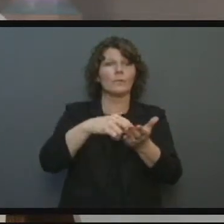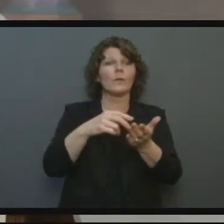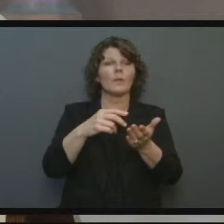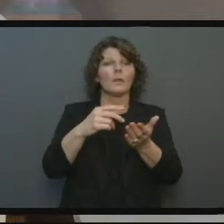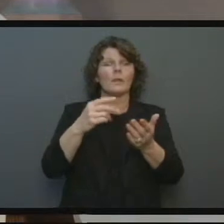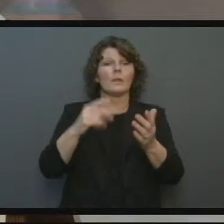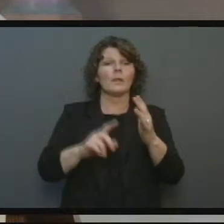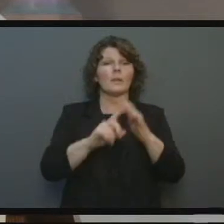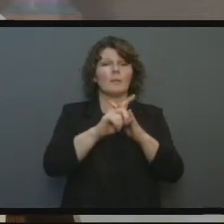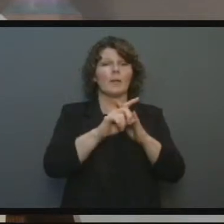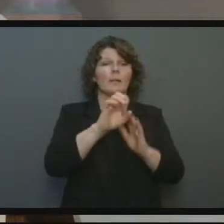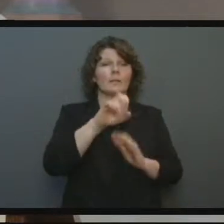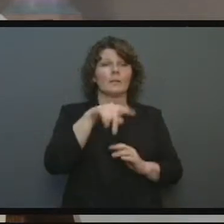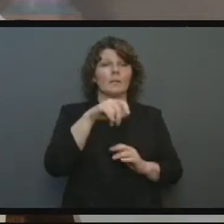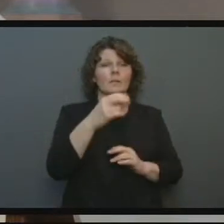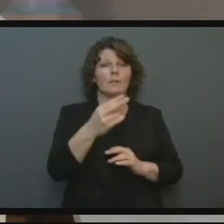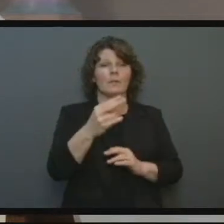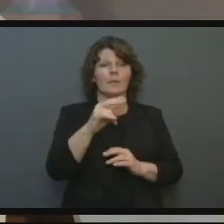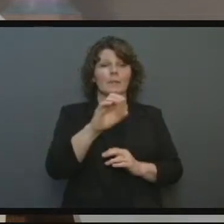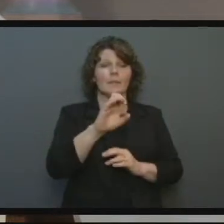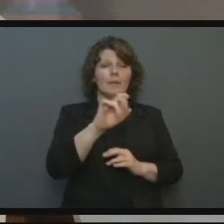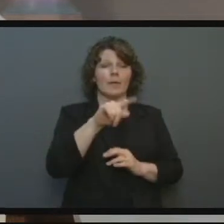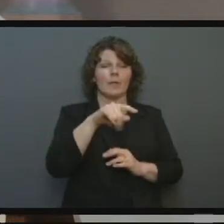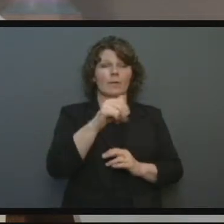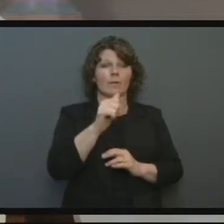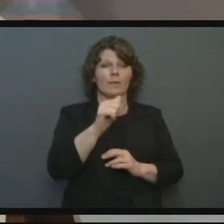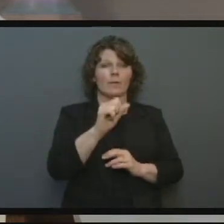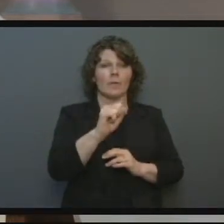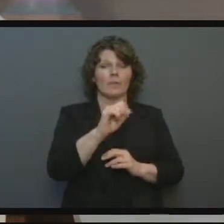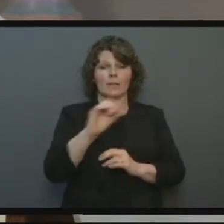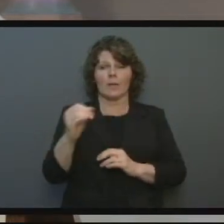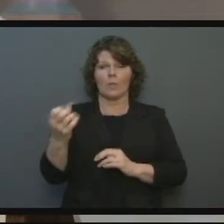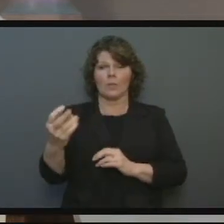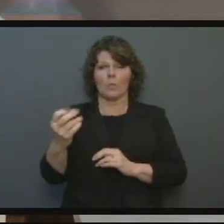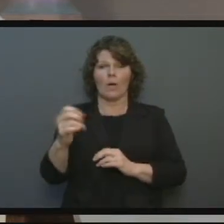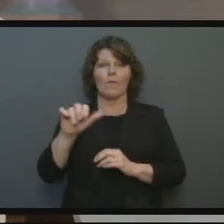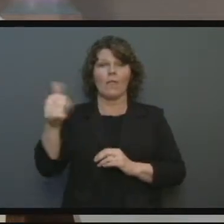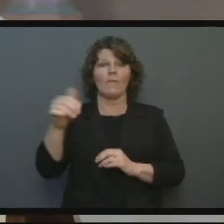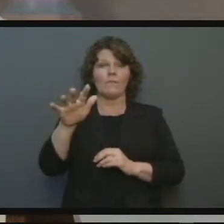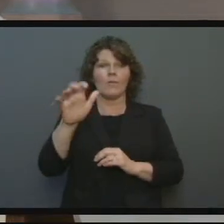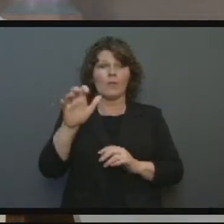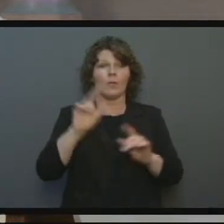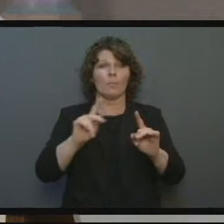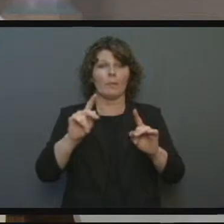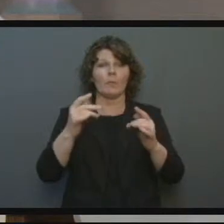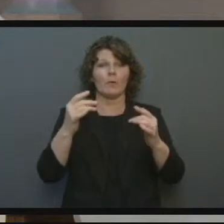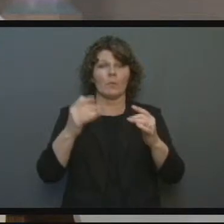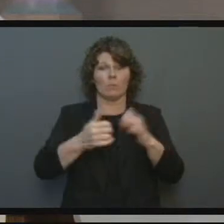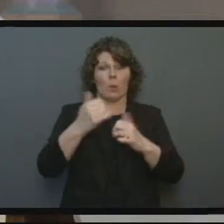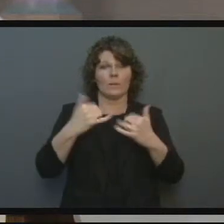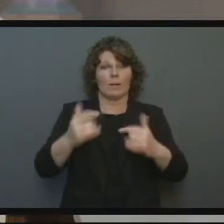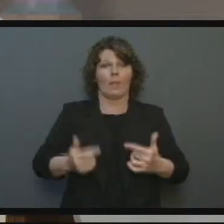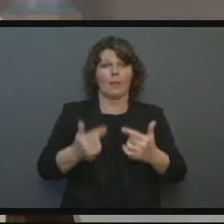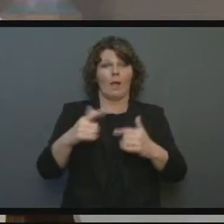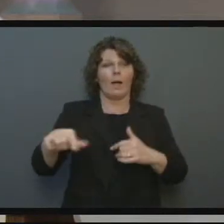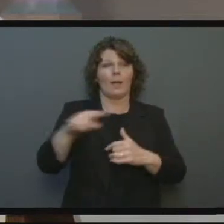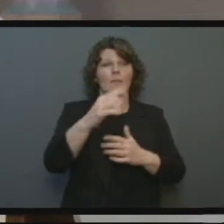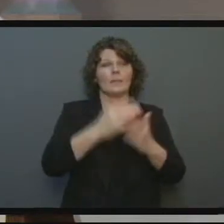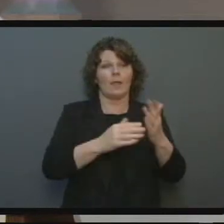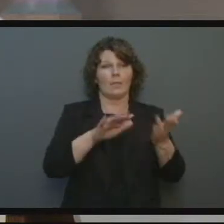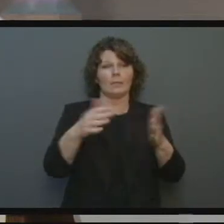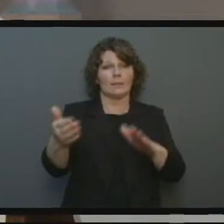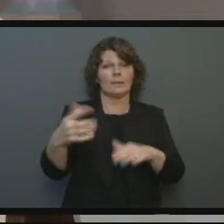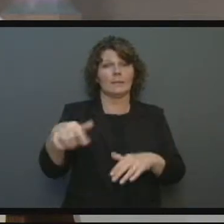Cephas and then to the 12. Then he appeared to more than 500 brothers at one time, most of whom are still alive, though some have fallen